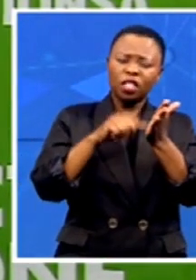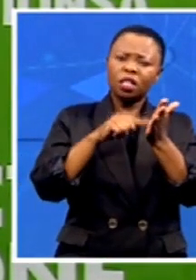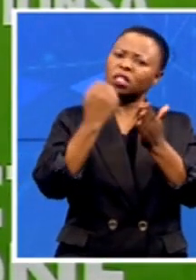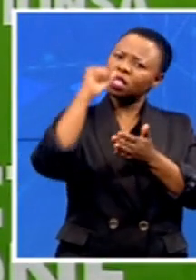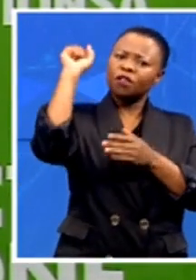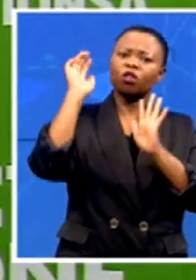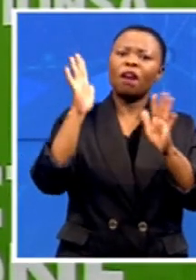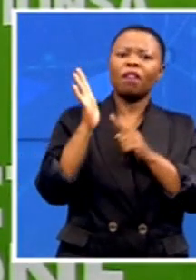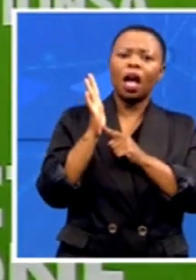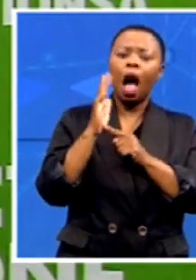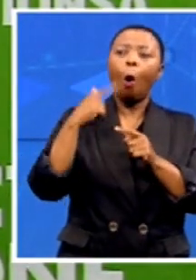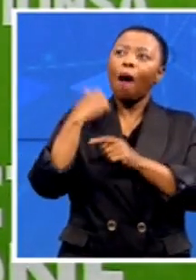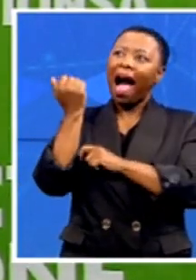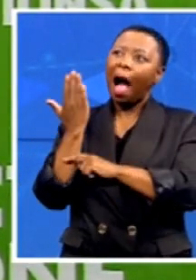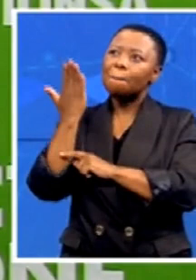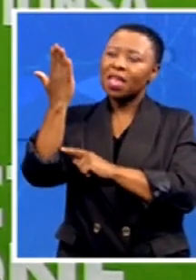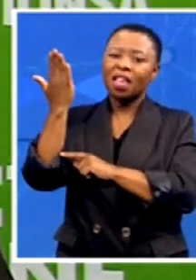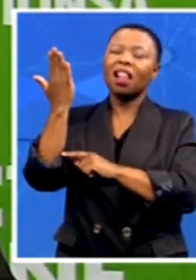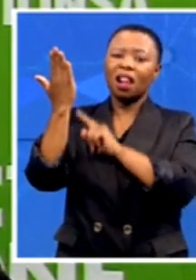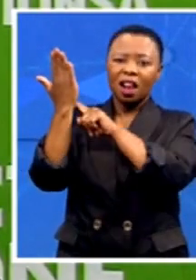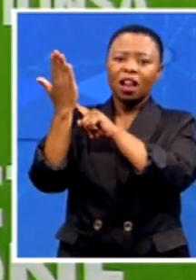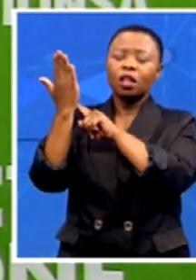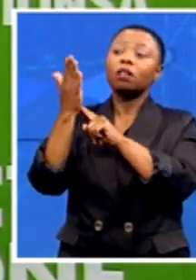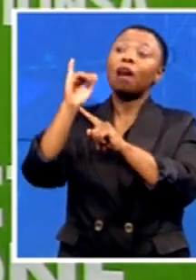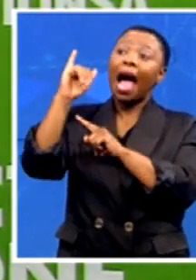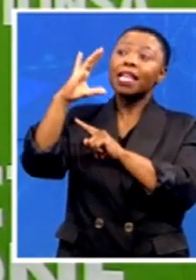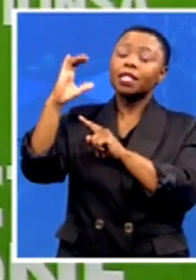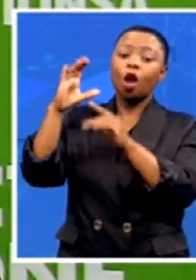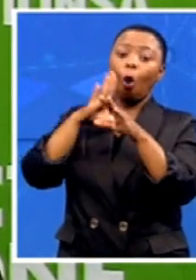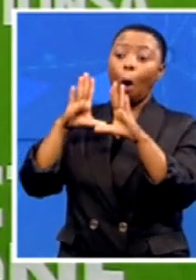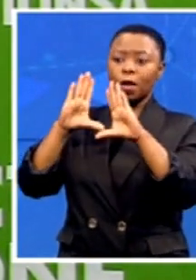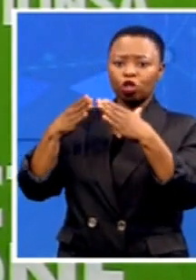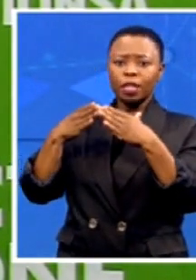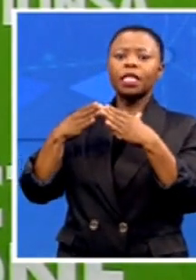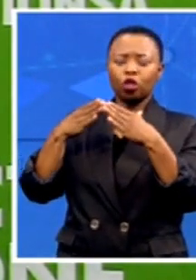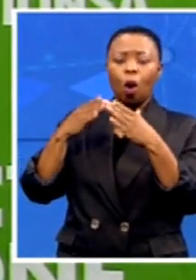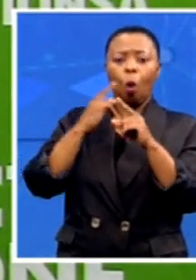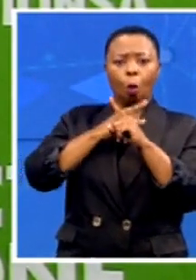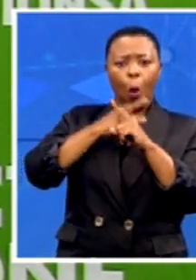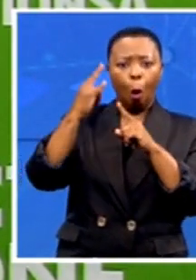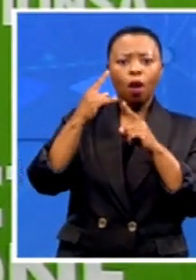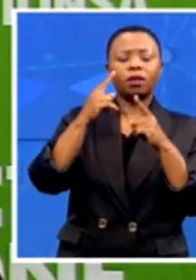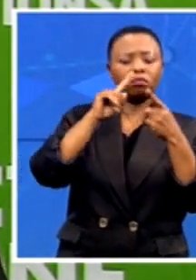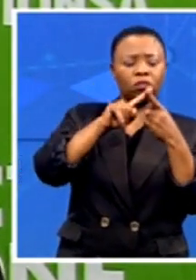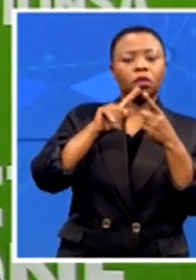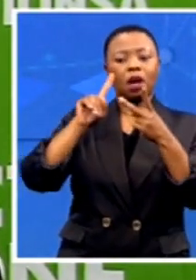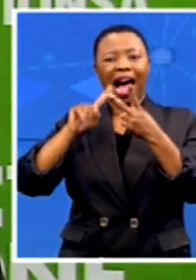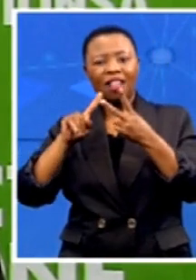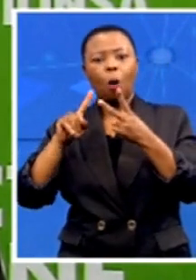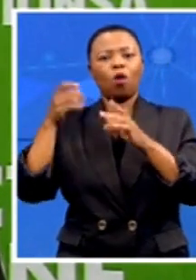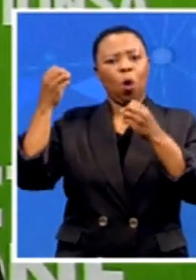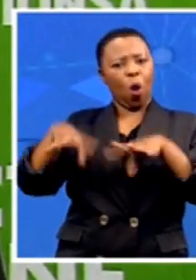enormous legal cost to the Commission, in which we won on one grounds of appeal and lost on the other. You will be aware that Action SA has